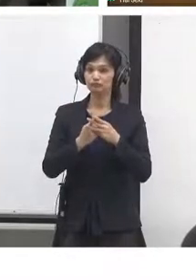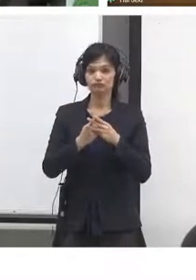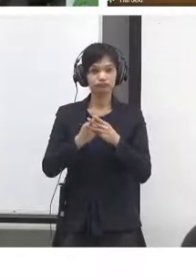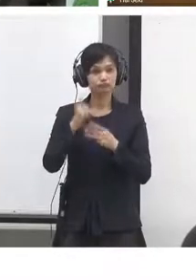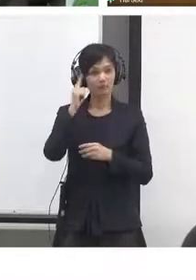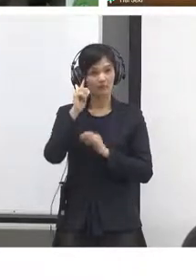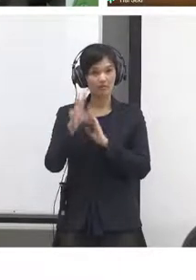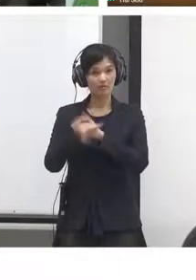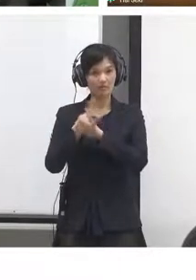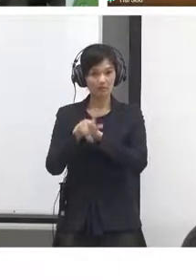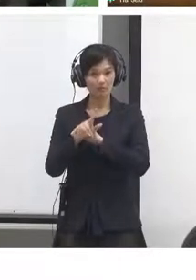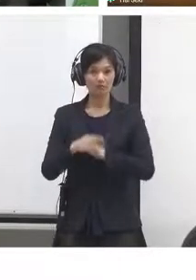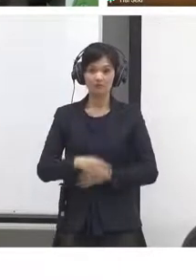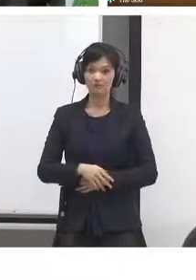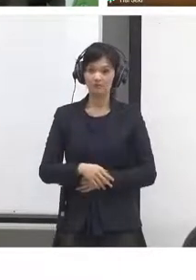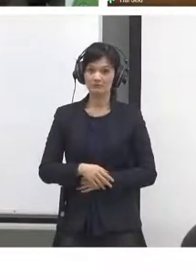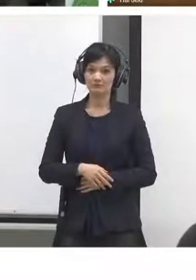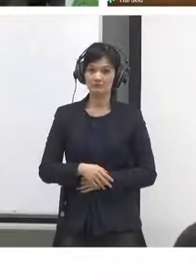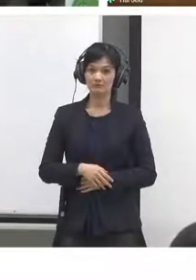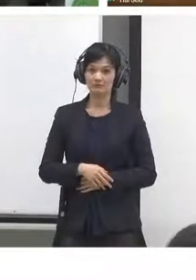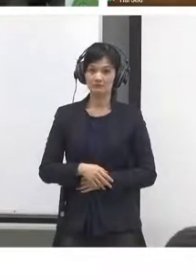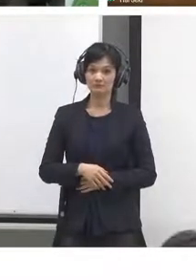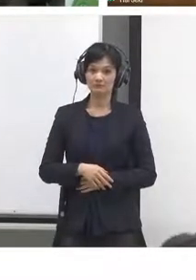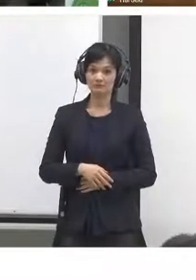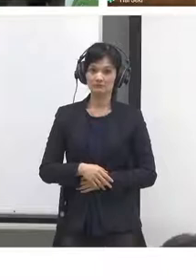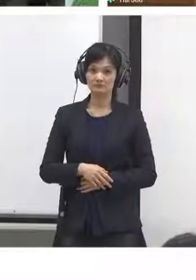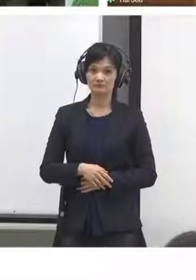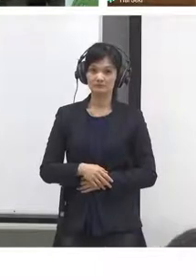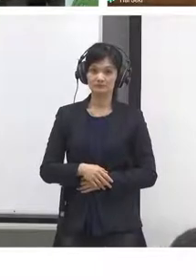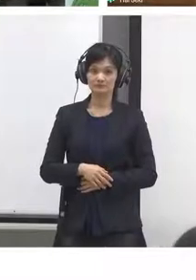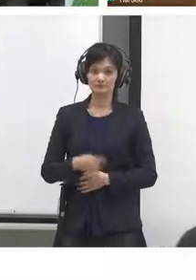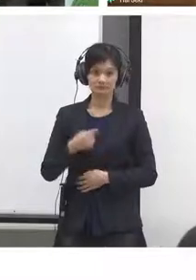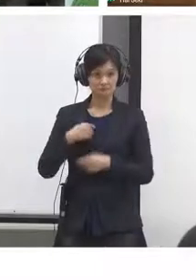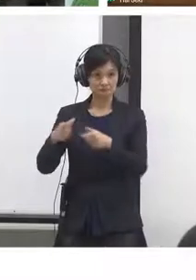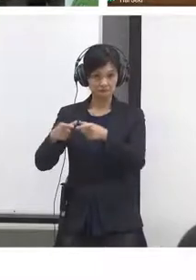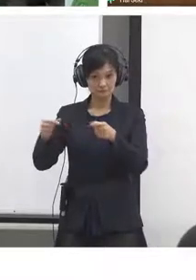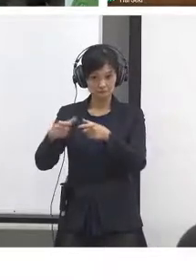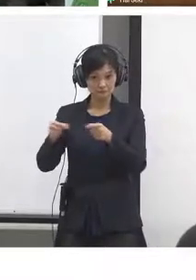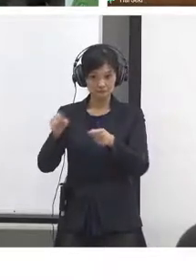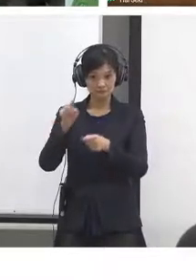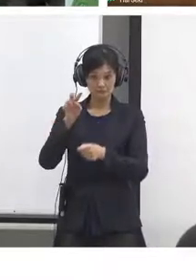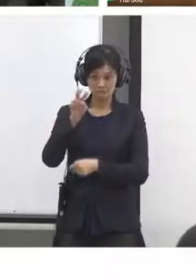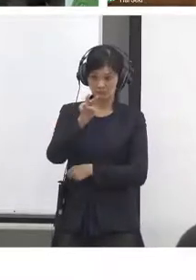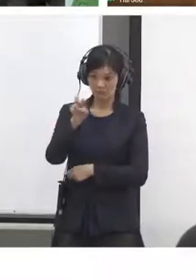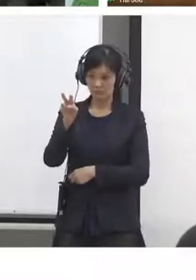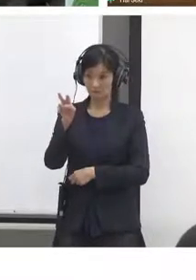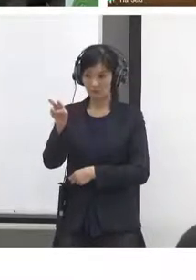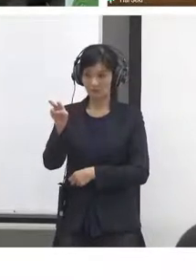recently, in Japan, there are many things, but